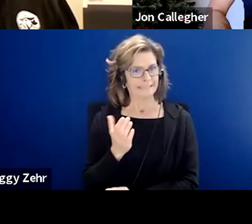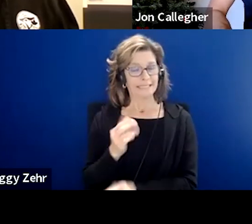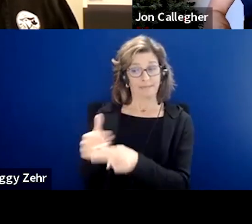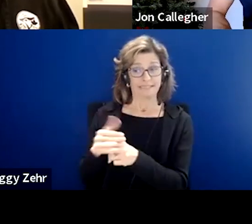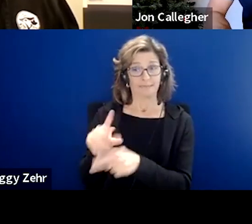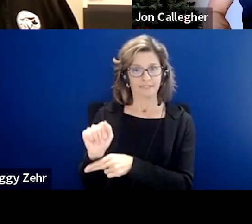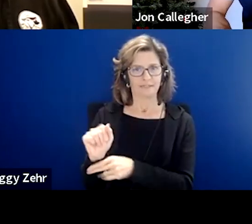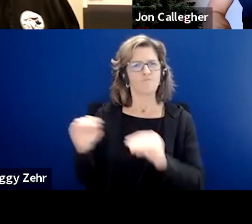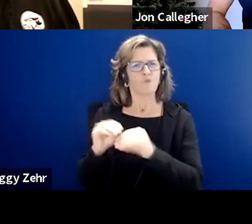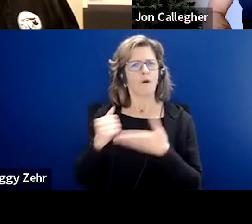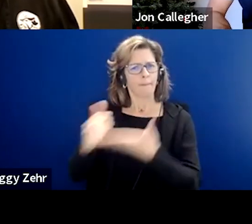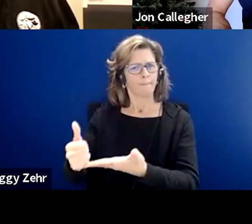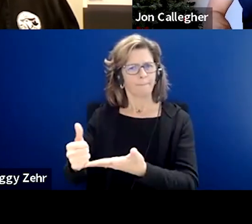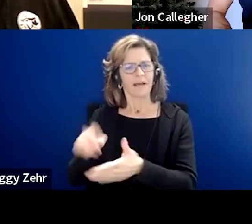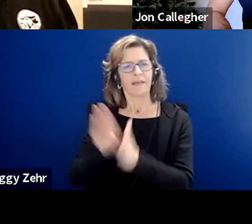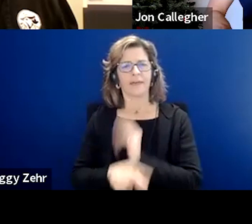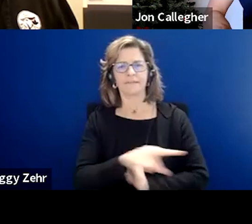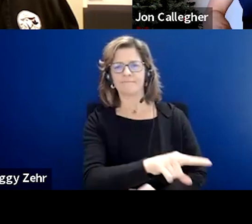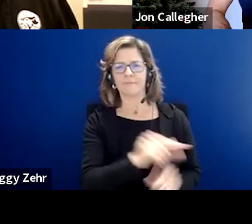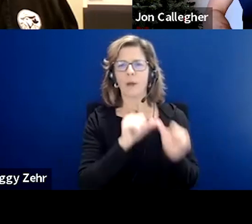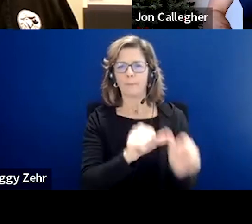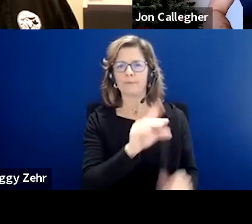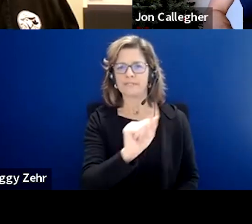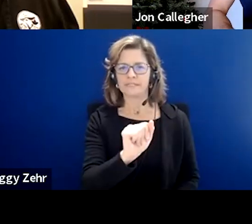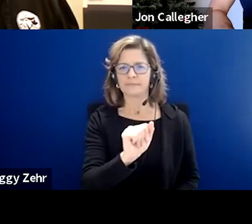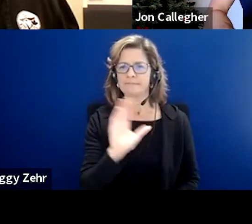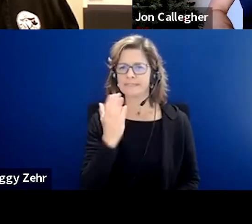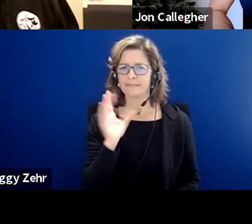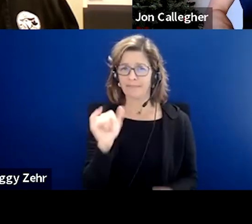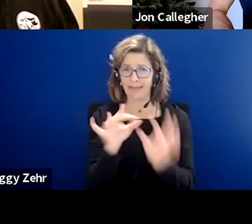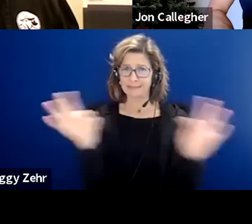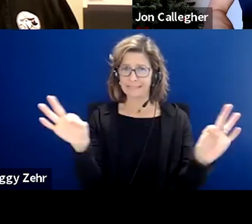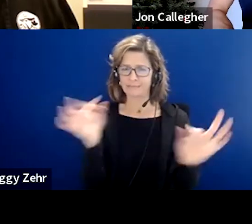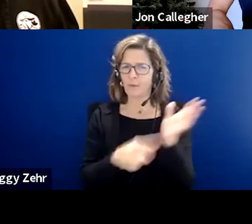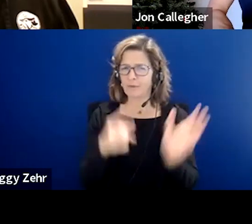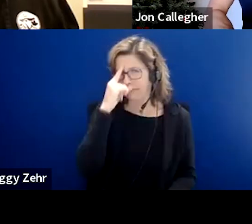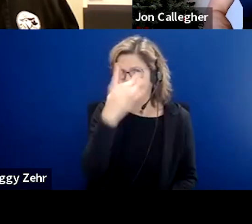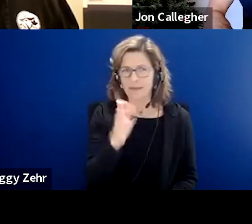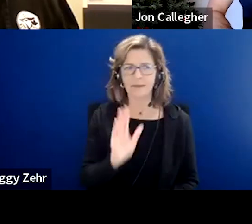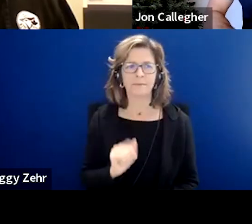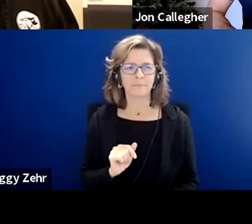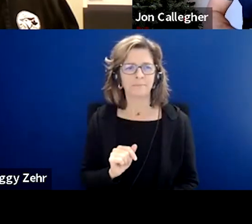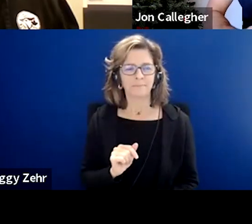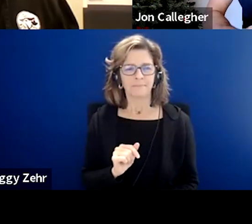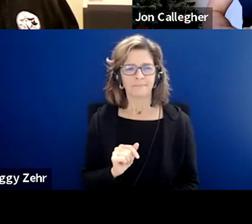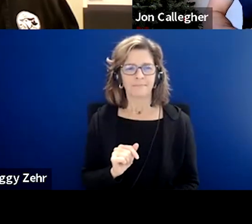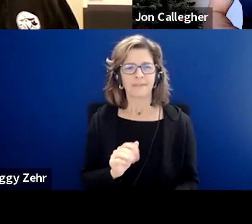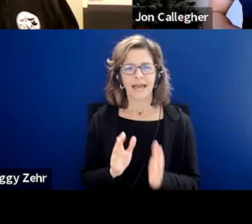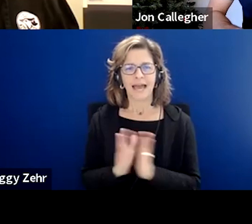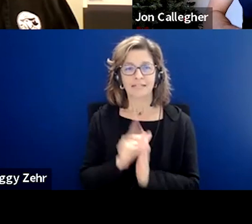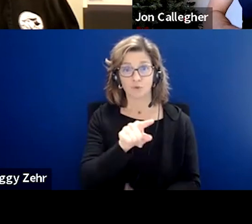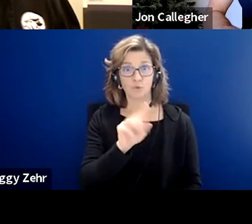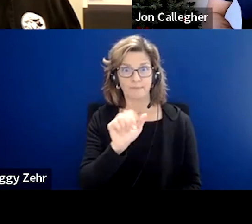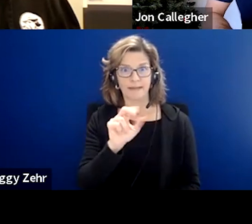temporary disability than workers with a permanent disability. What do you think of what Mahadeo said, Ben?